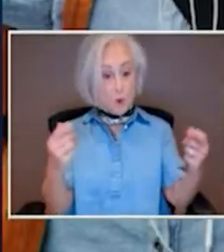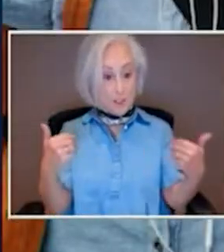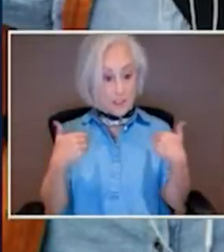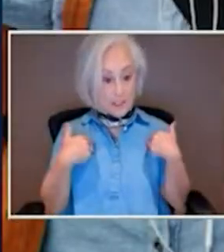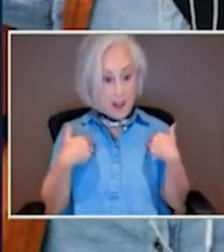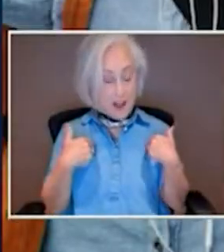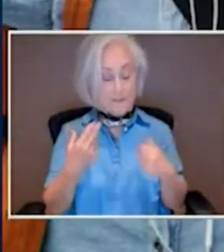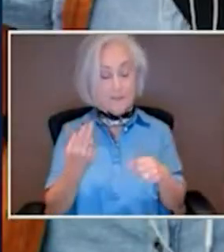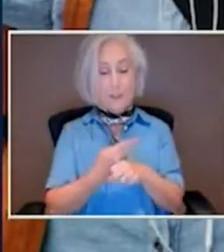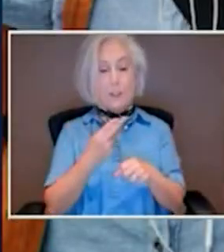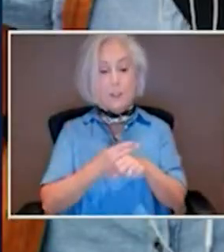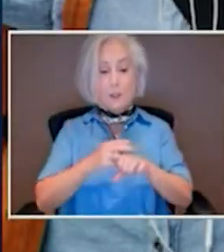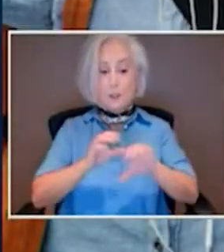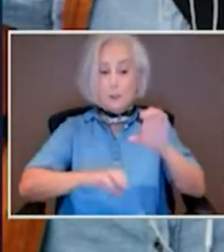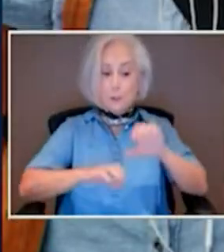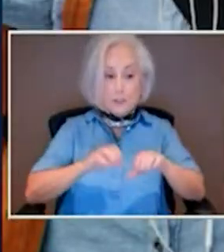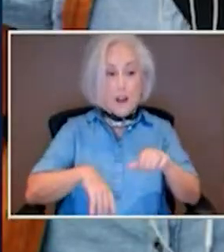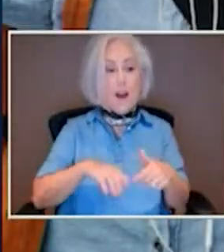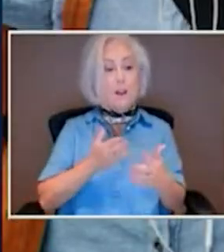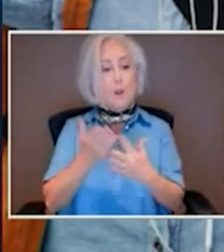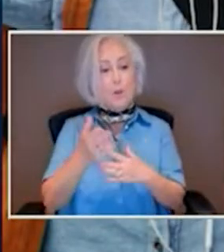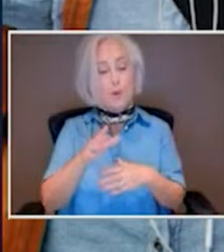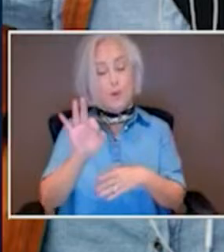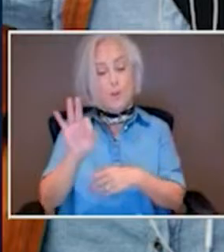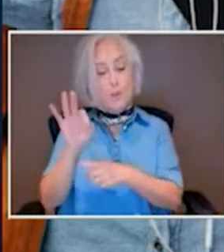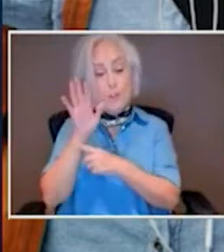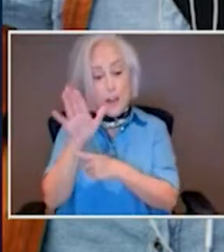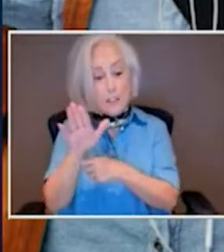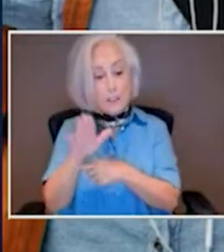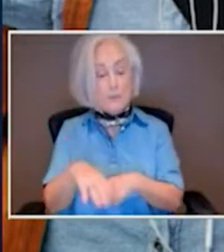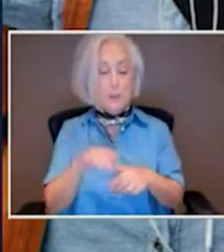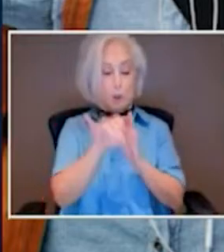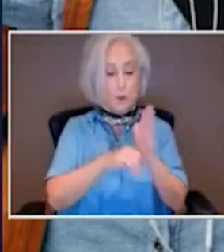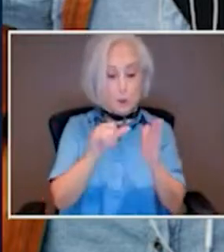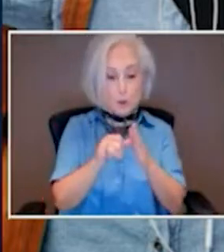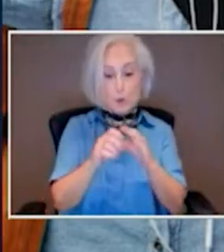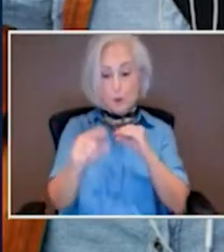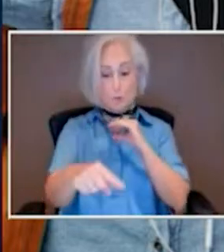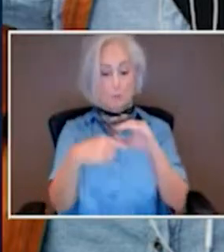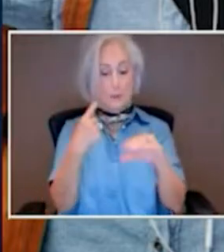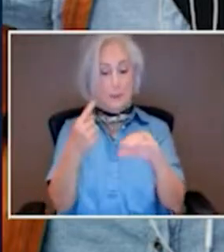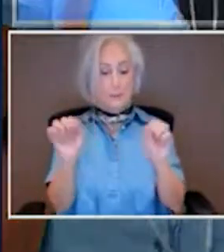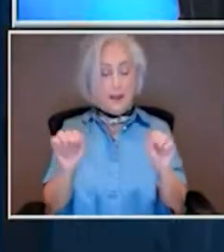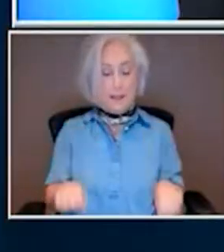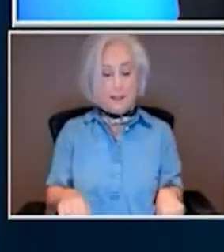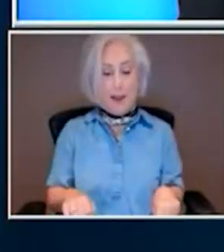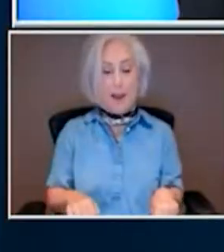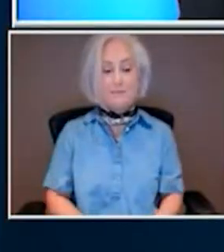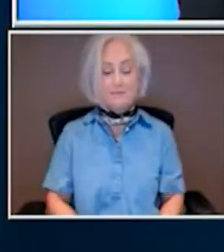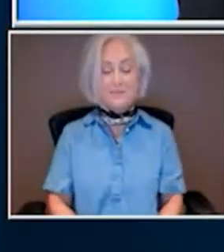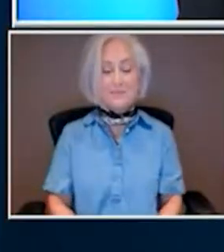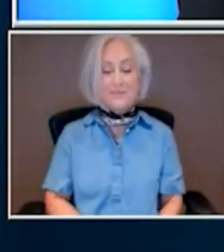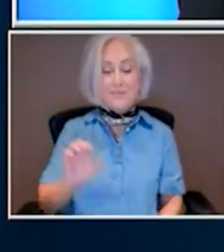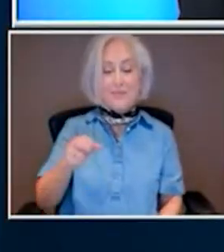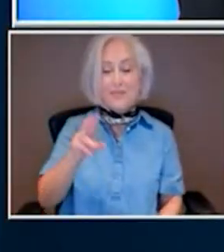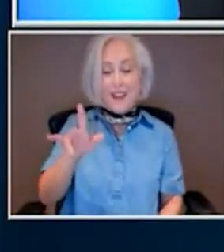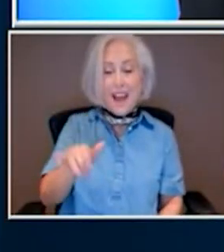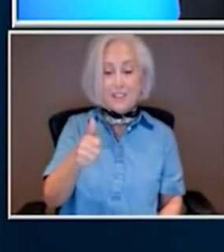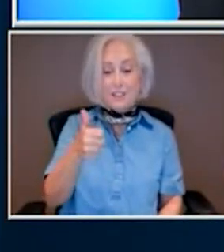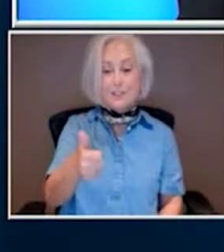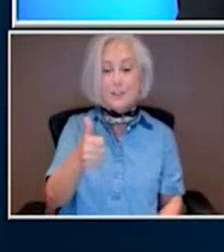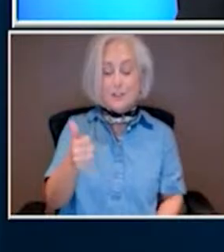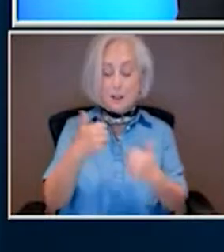YouTube or Facebook. You can email the Medical News Network. That information is there on your screen. Ashley, you have been open about